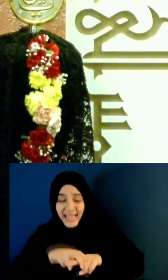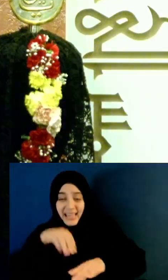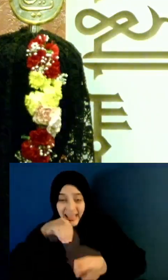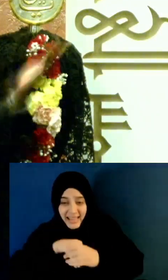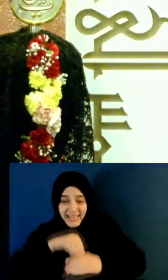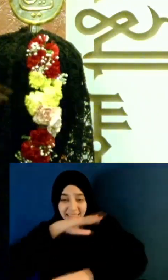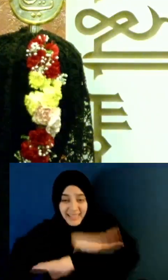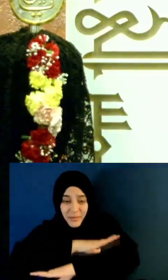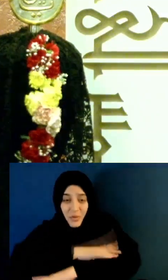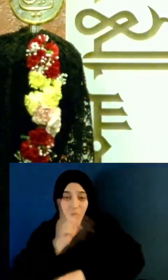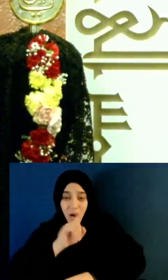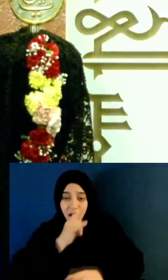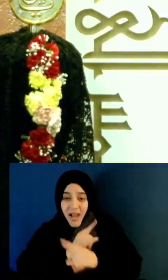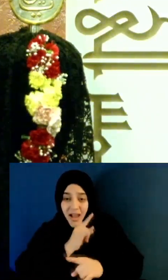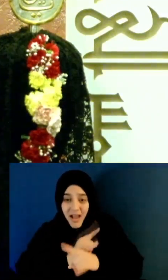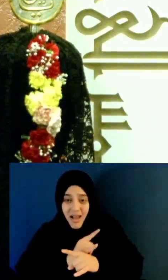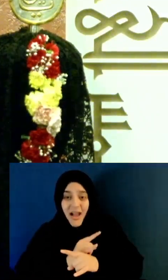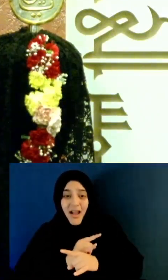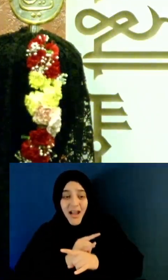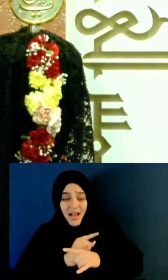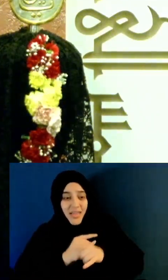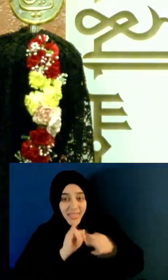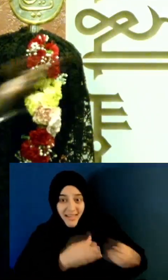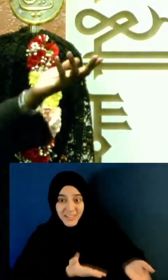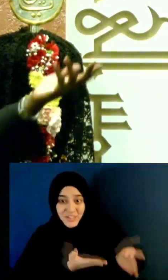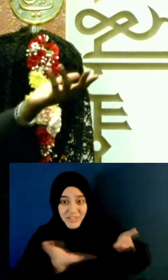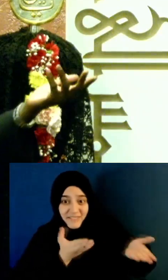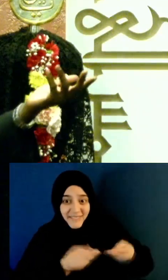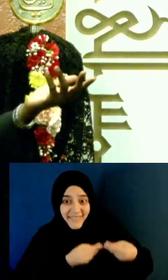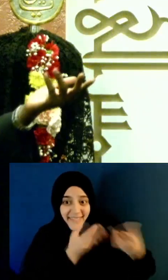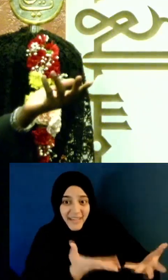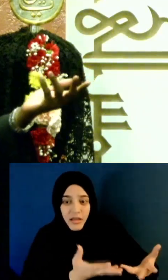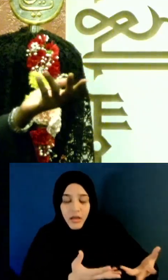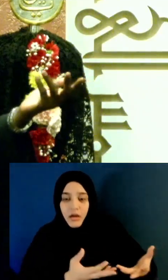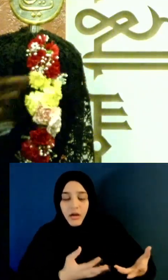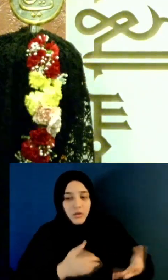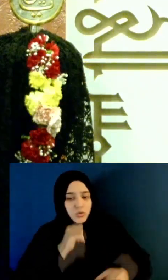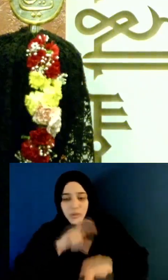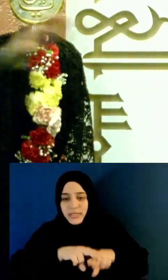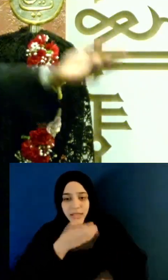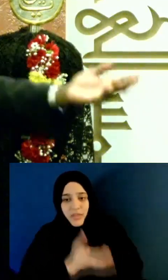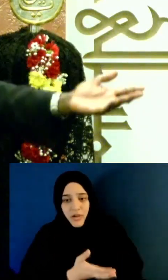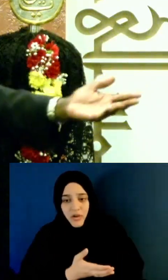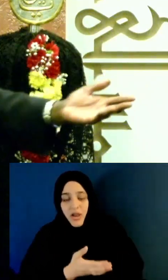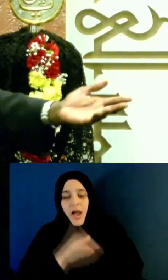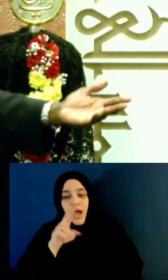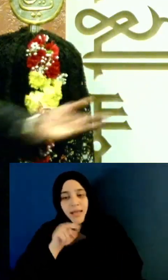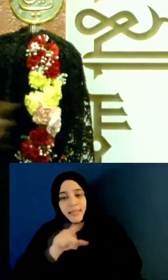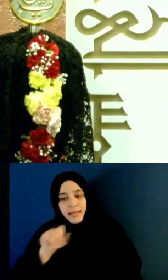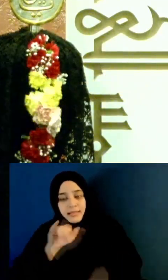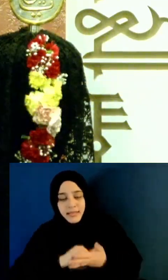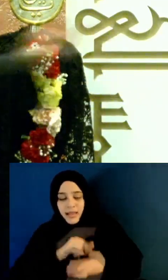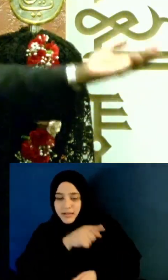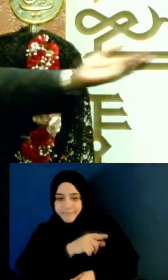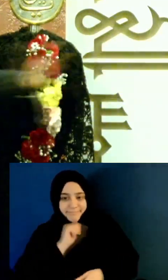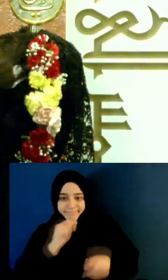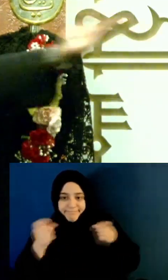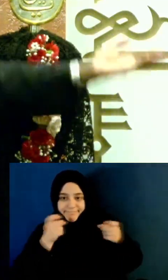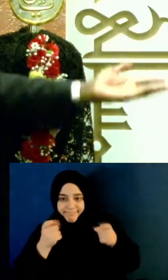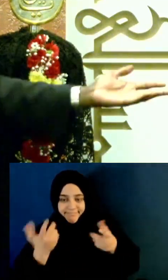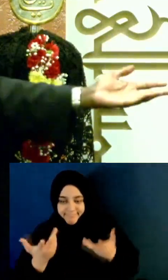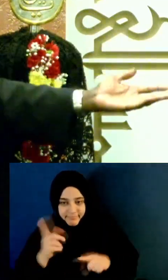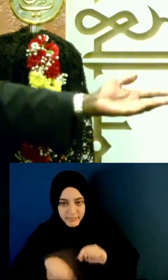it's totally beyond your control. Okay, I'm at work. I'm the manager there. Most of the employees are